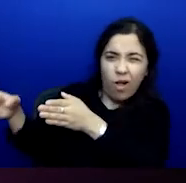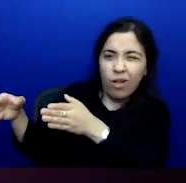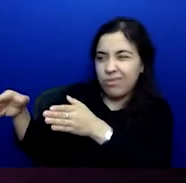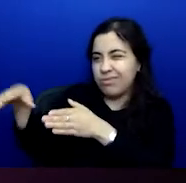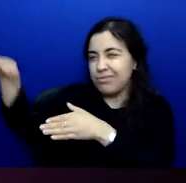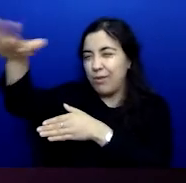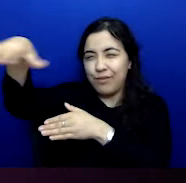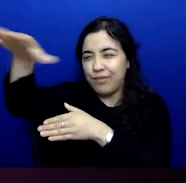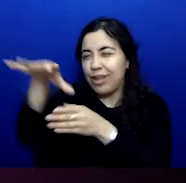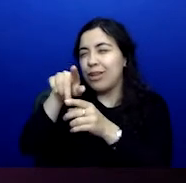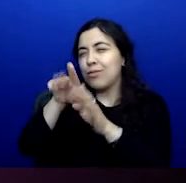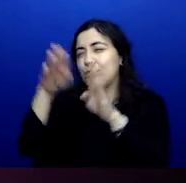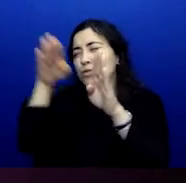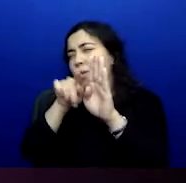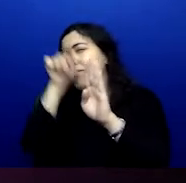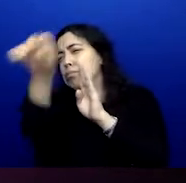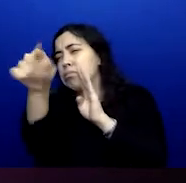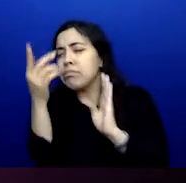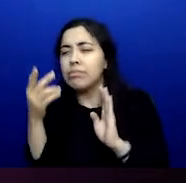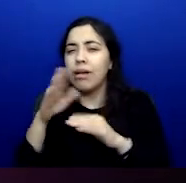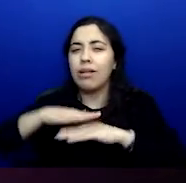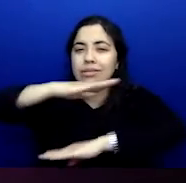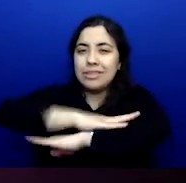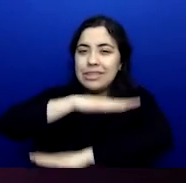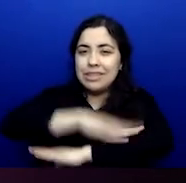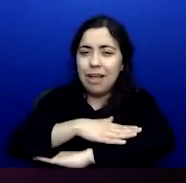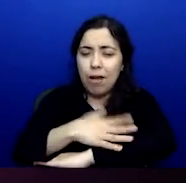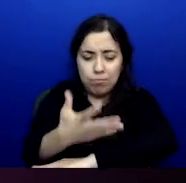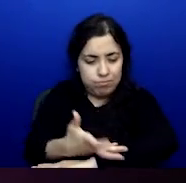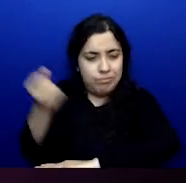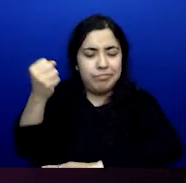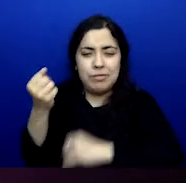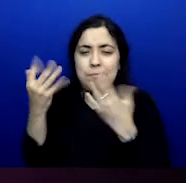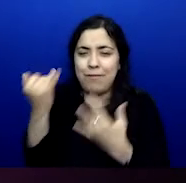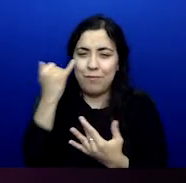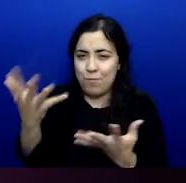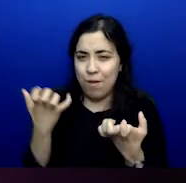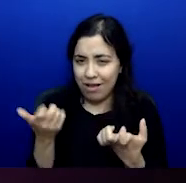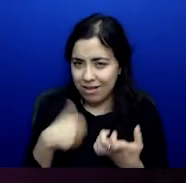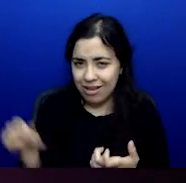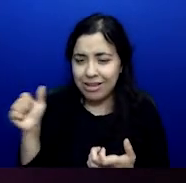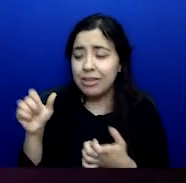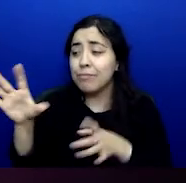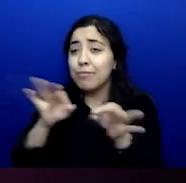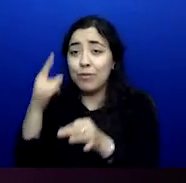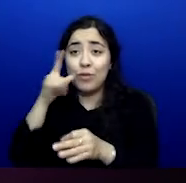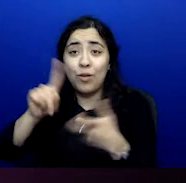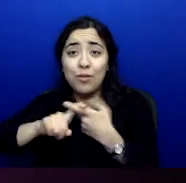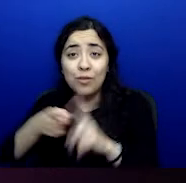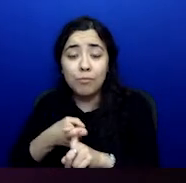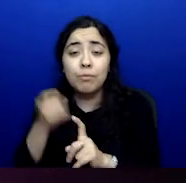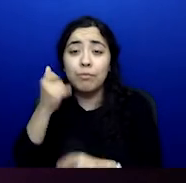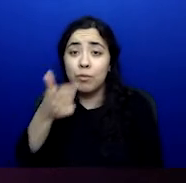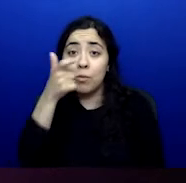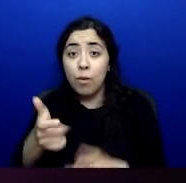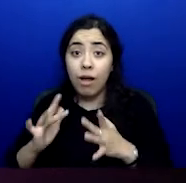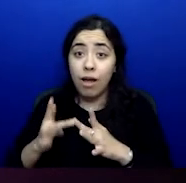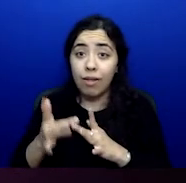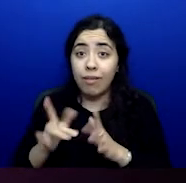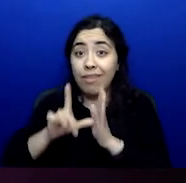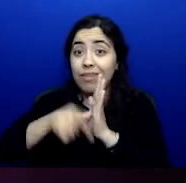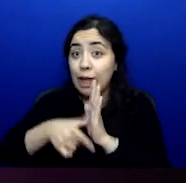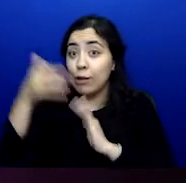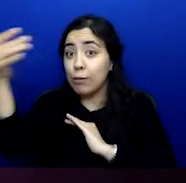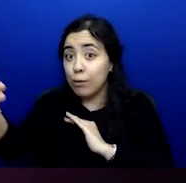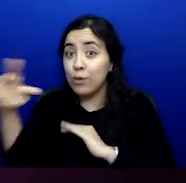there on the table. And please help yourself to as many as you would like. Take some for a friend. If you're watching this online